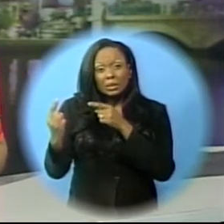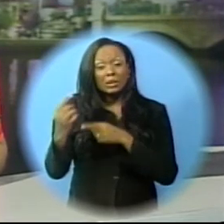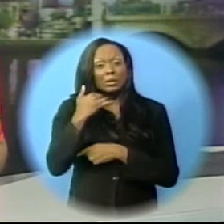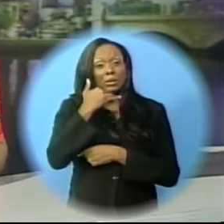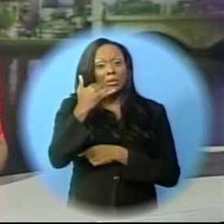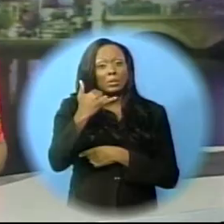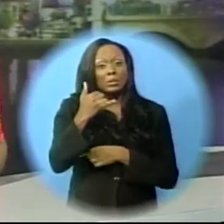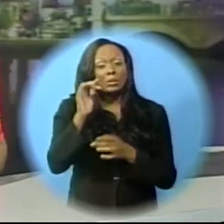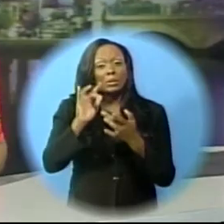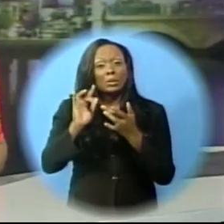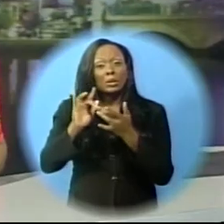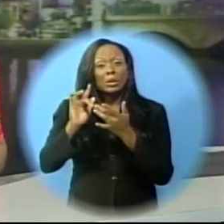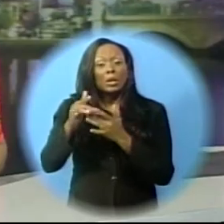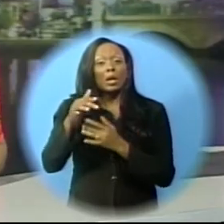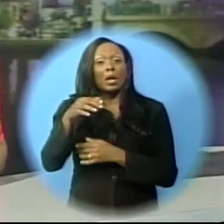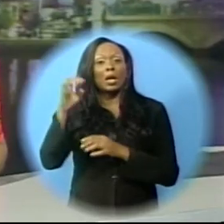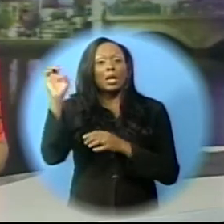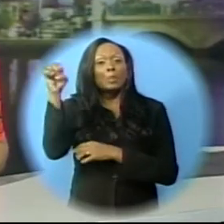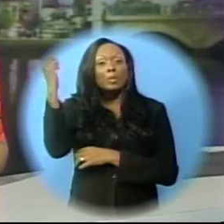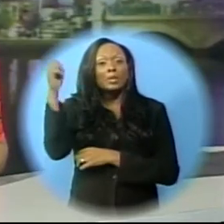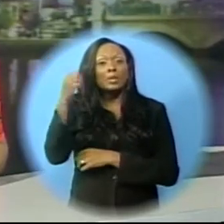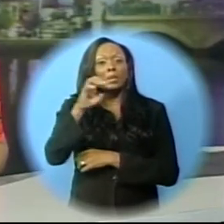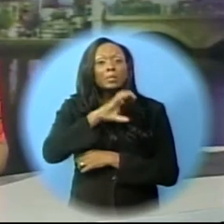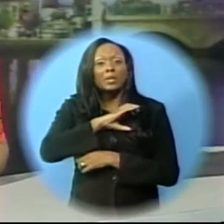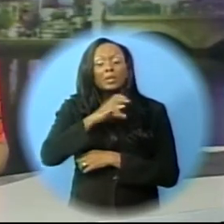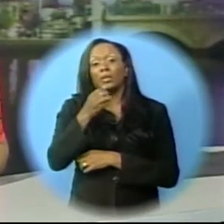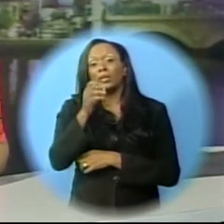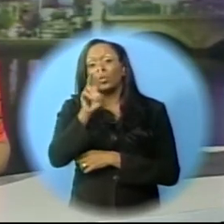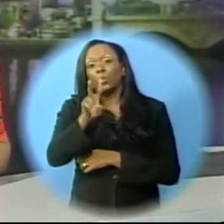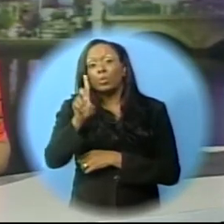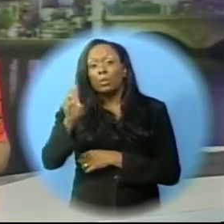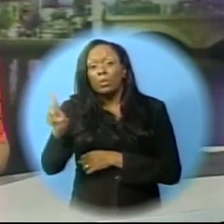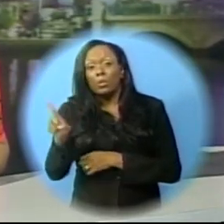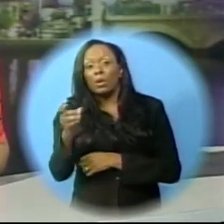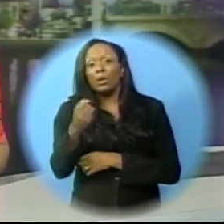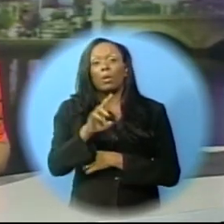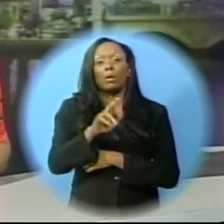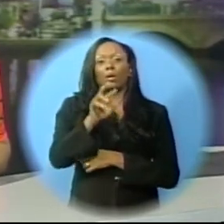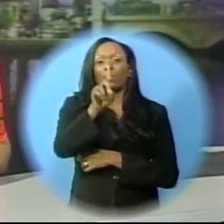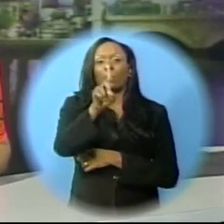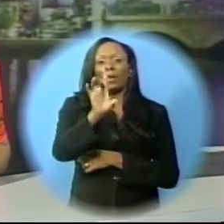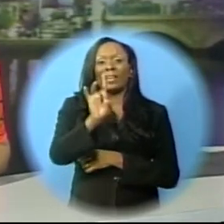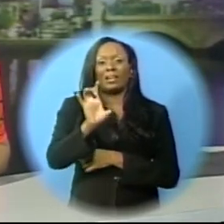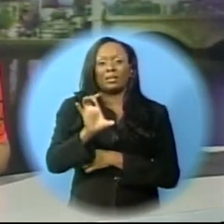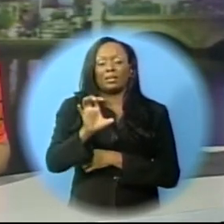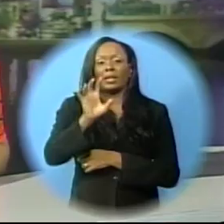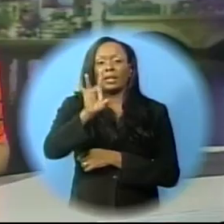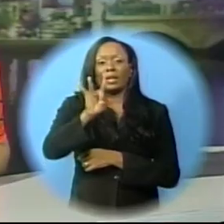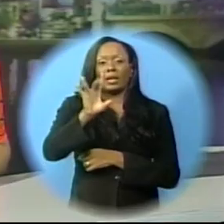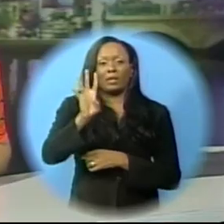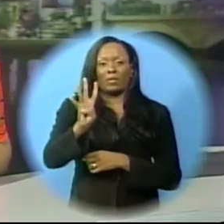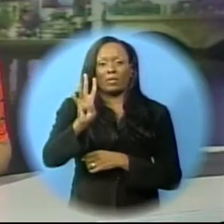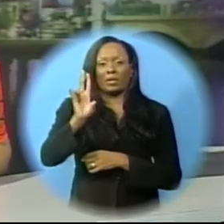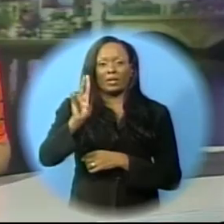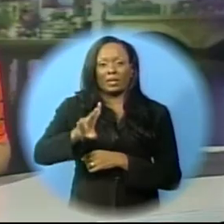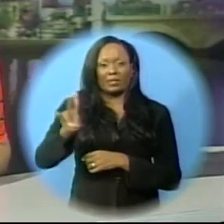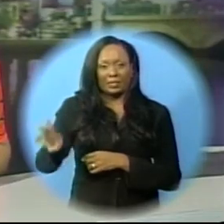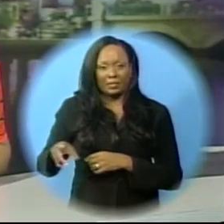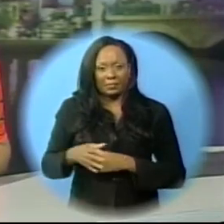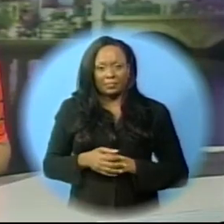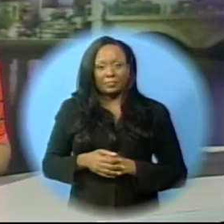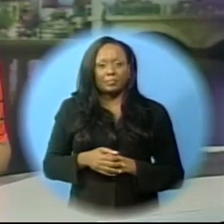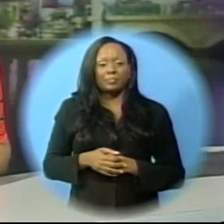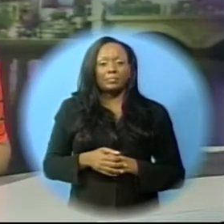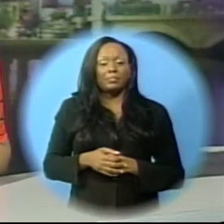contact the police emergency at 211, the nearest police station, or Crime Stoppers at 1-800-TIPS. Now, the public